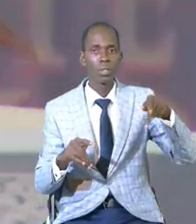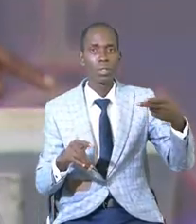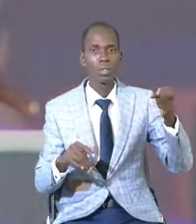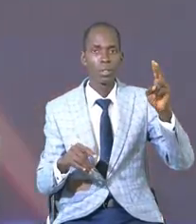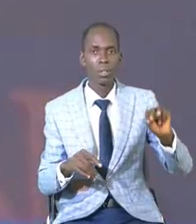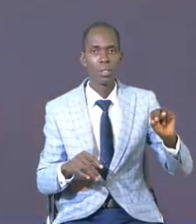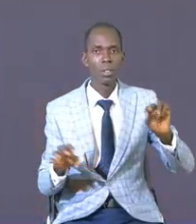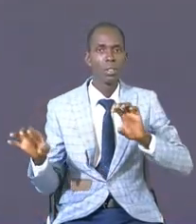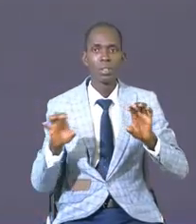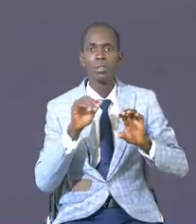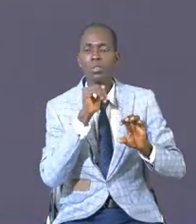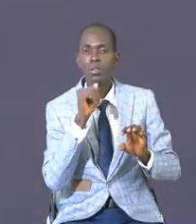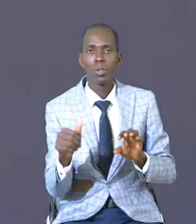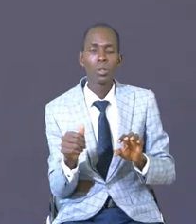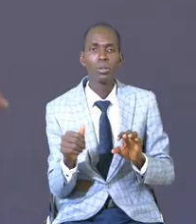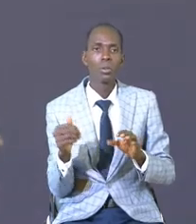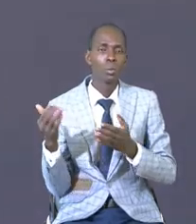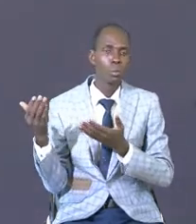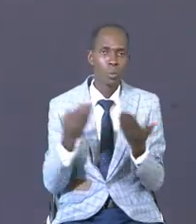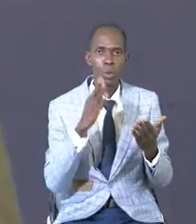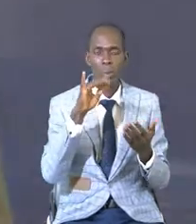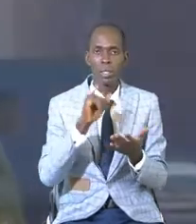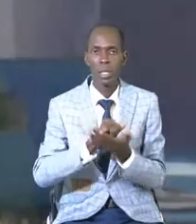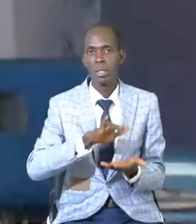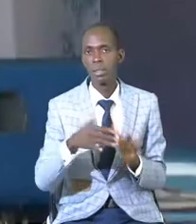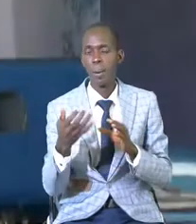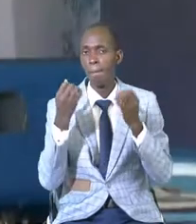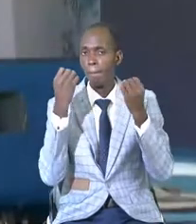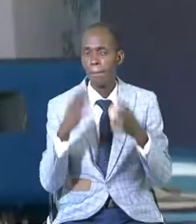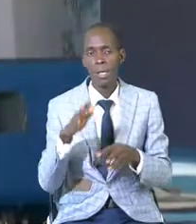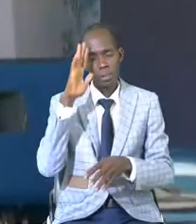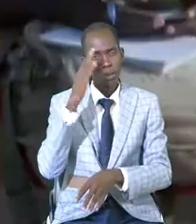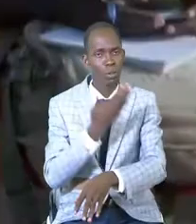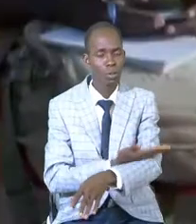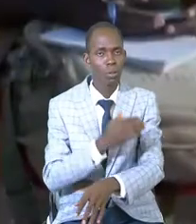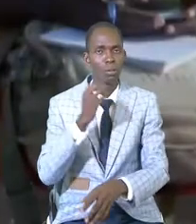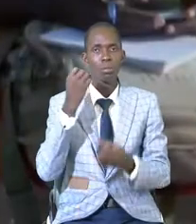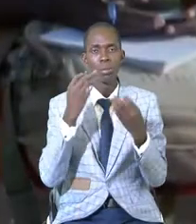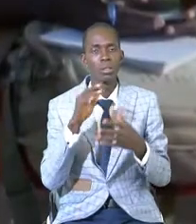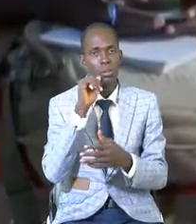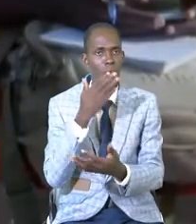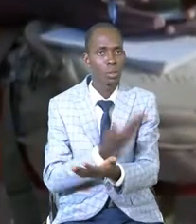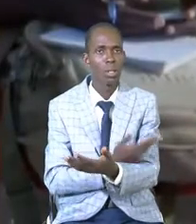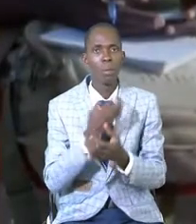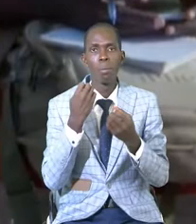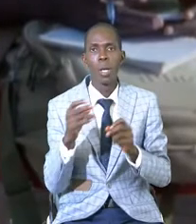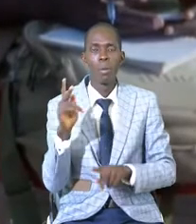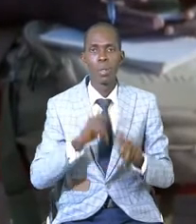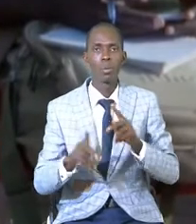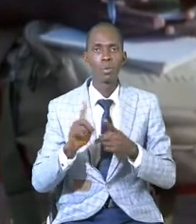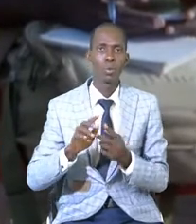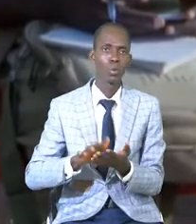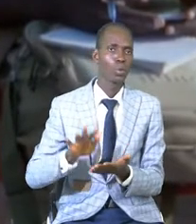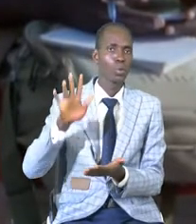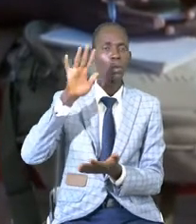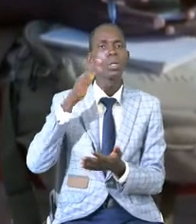that death many sons, many daughters, many people to glory. And you might have it